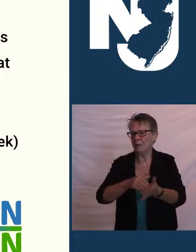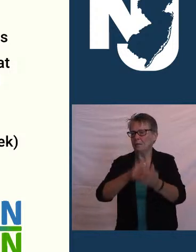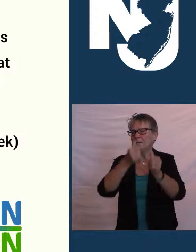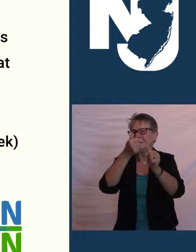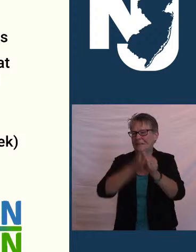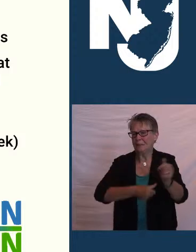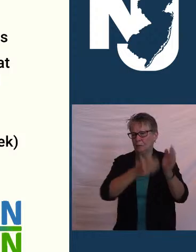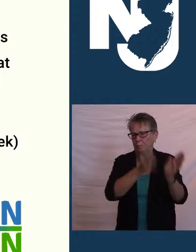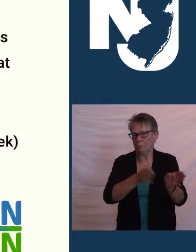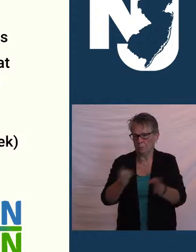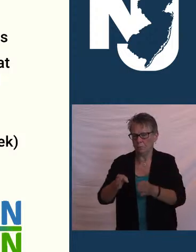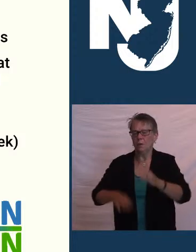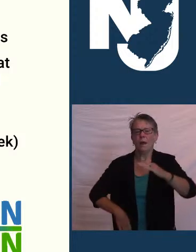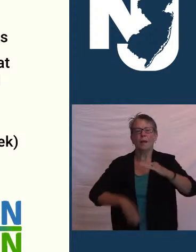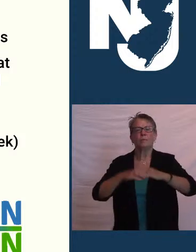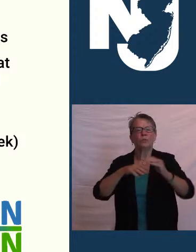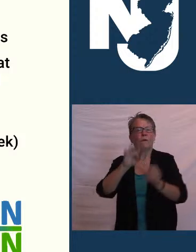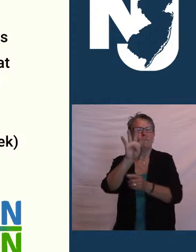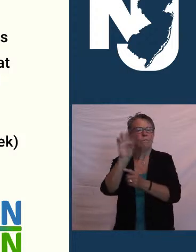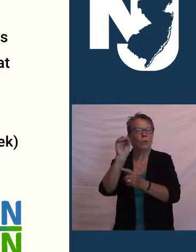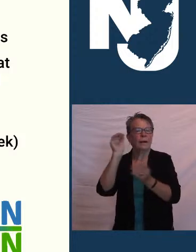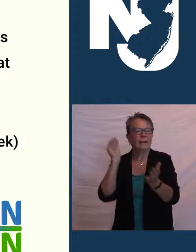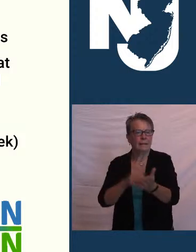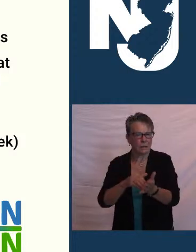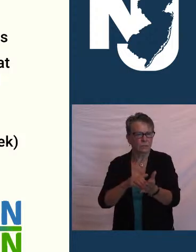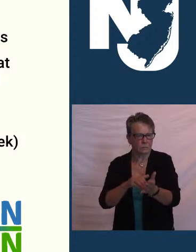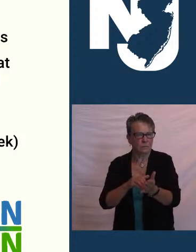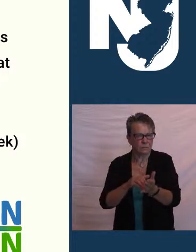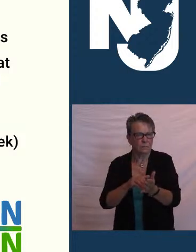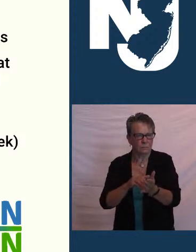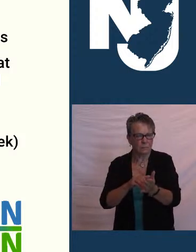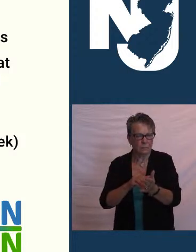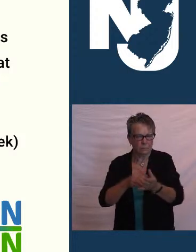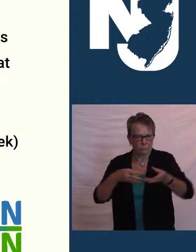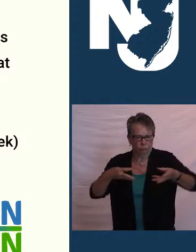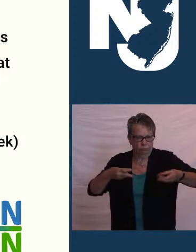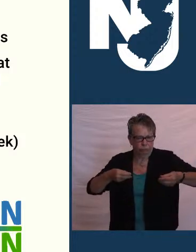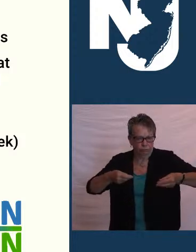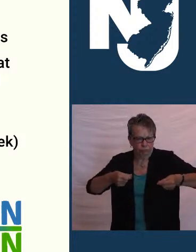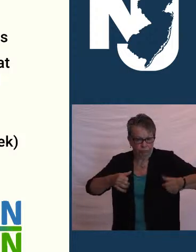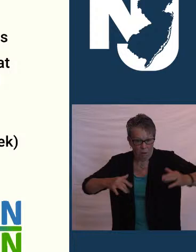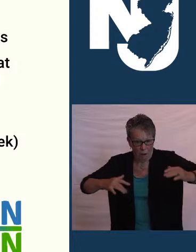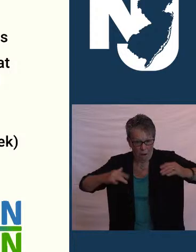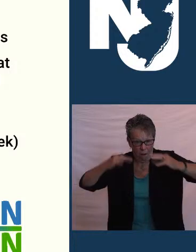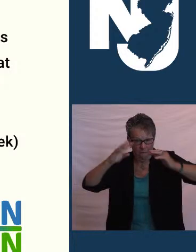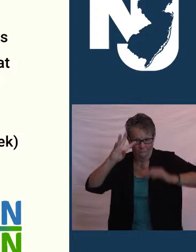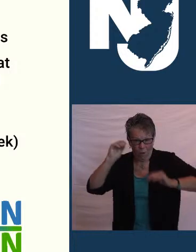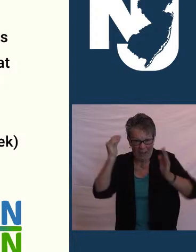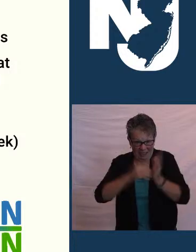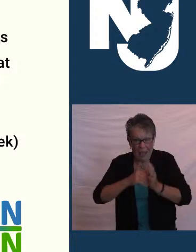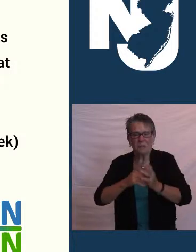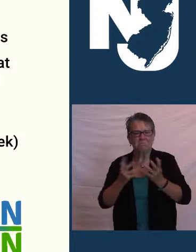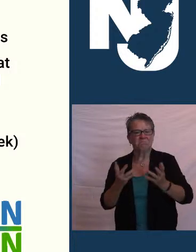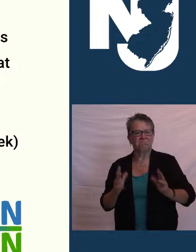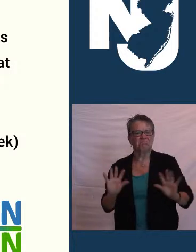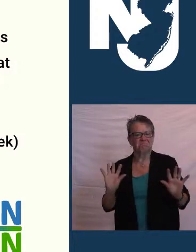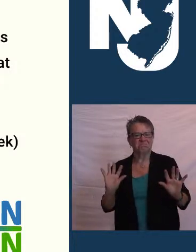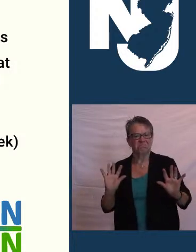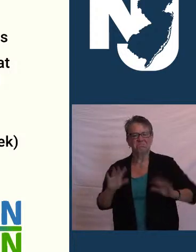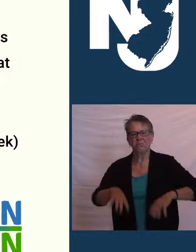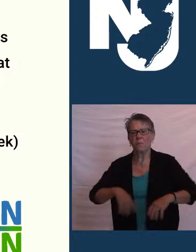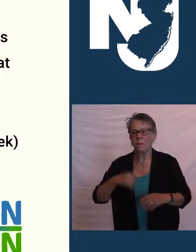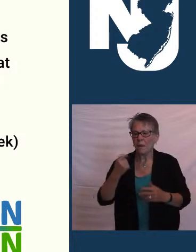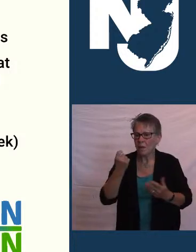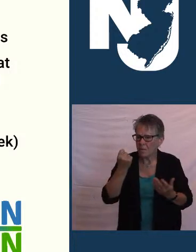this training occurs in person at the job site or virtually. The New Jersey Department of Labor and Workforce Development,